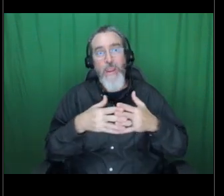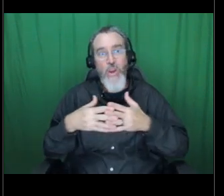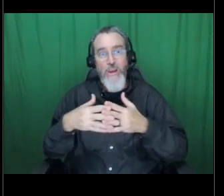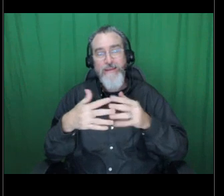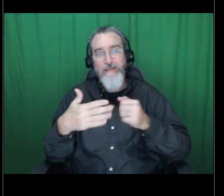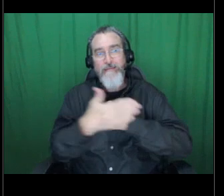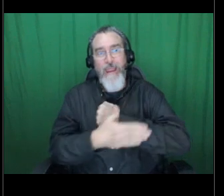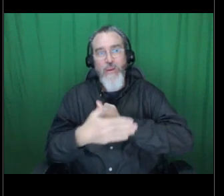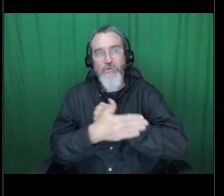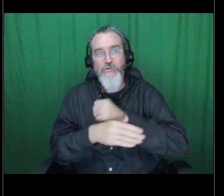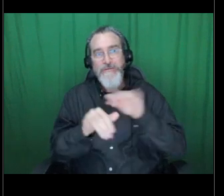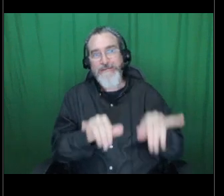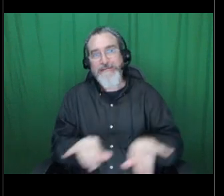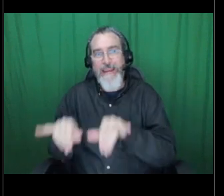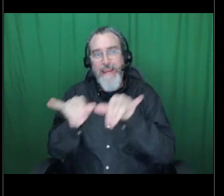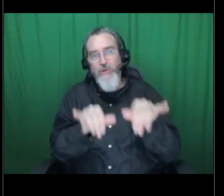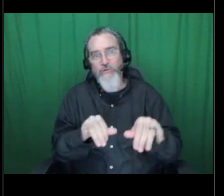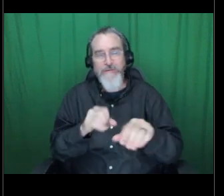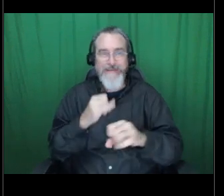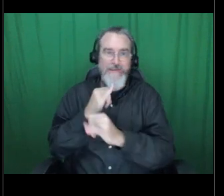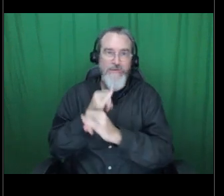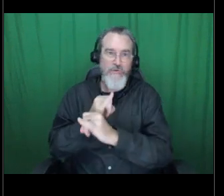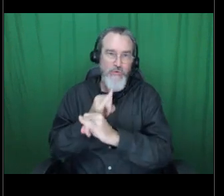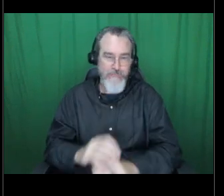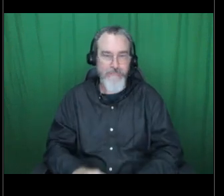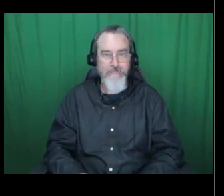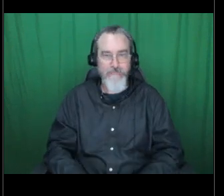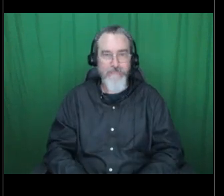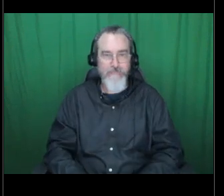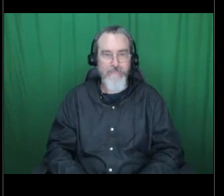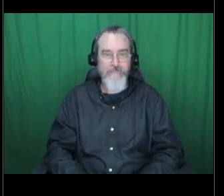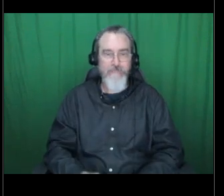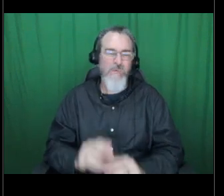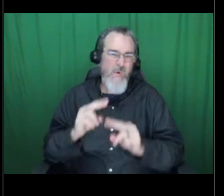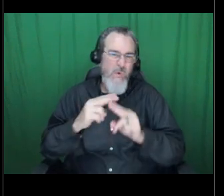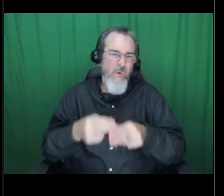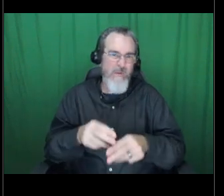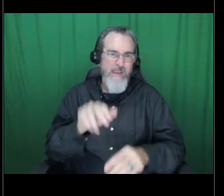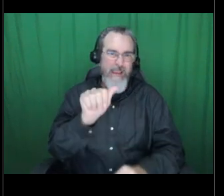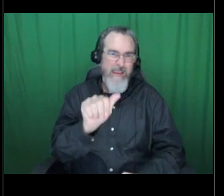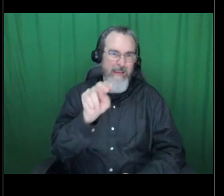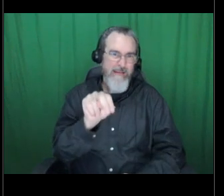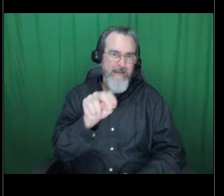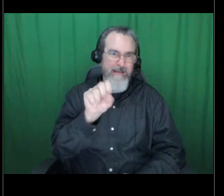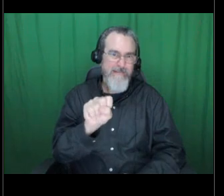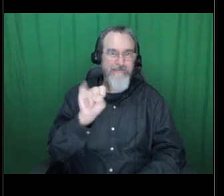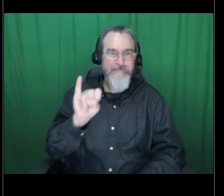National Standards Institute, also known as ANSI,